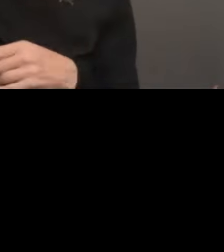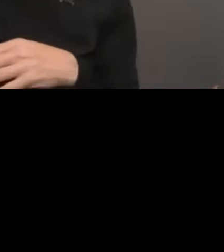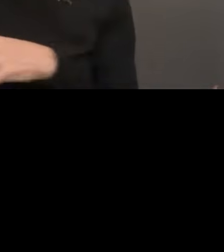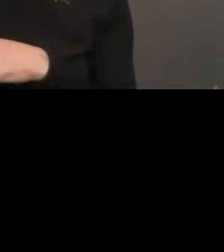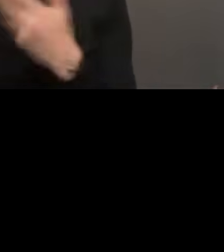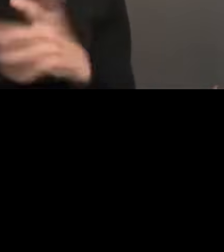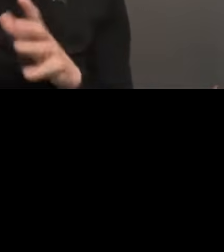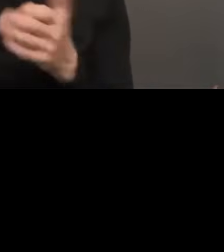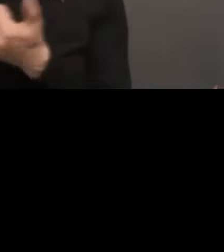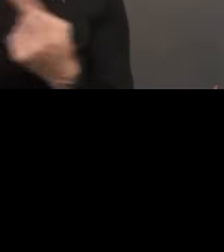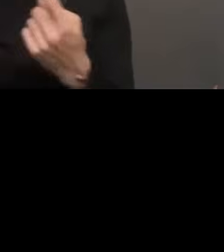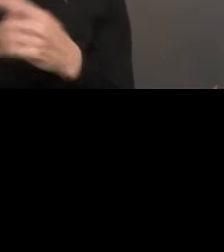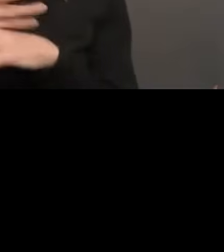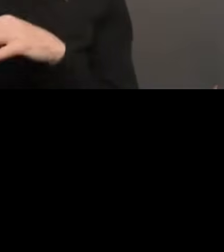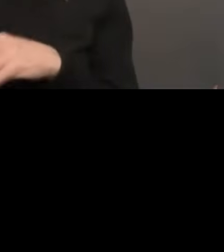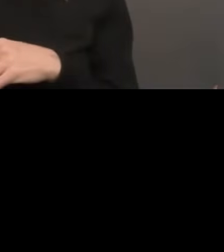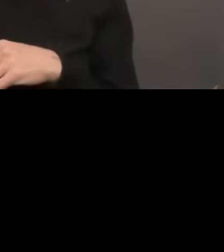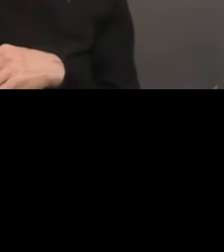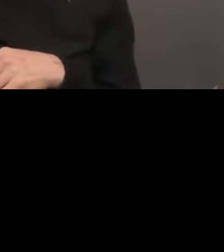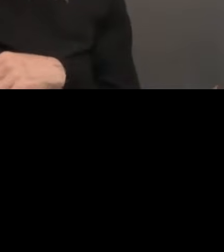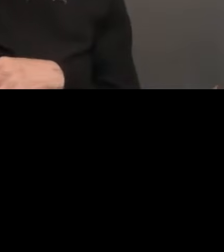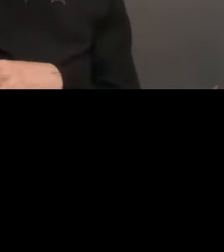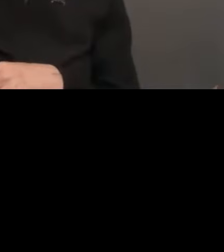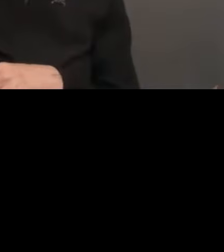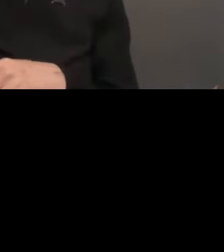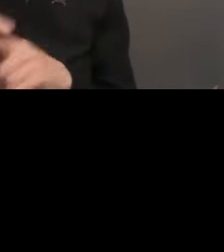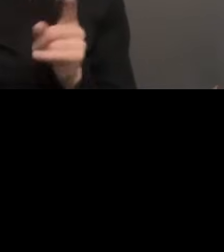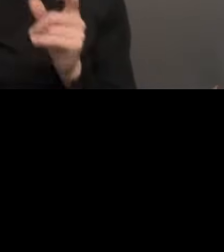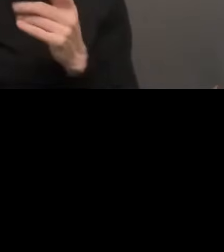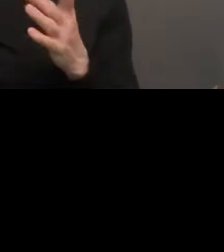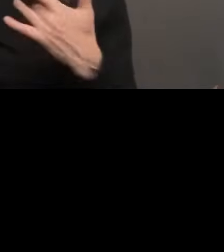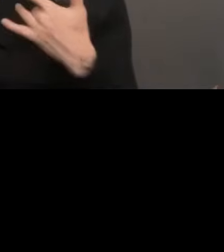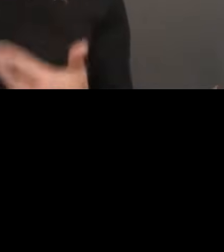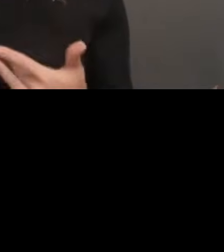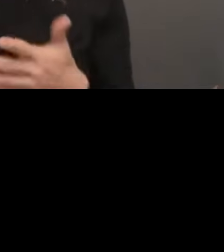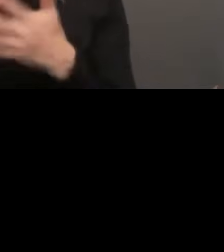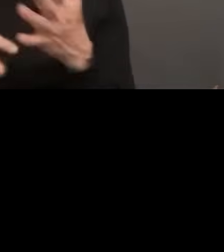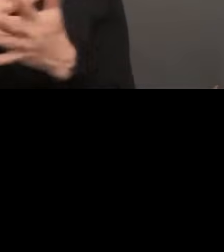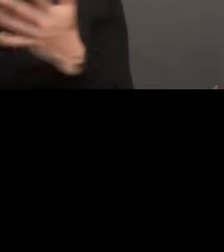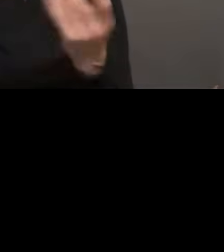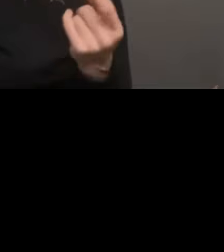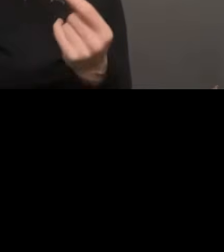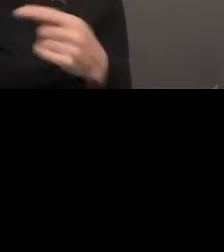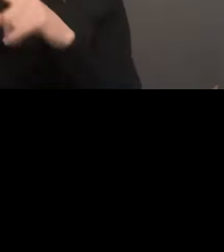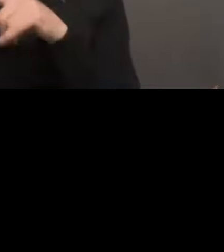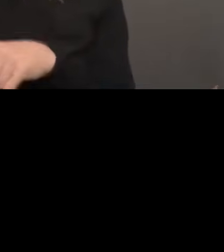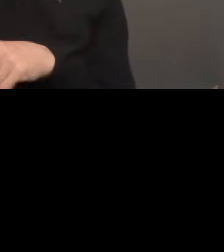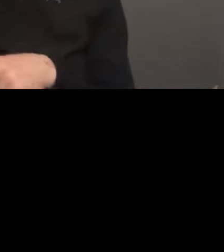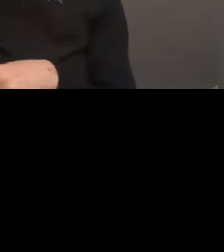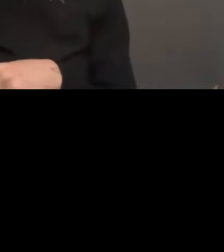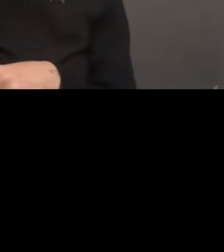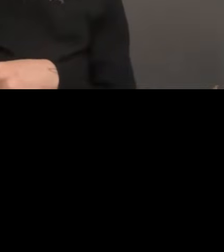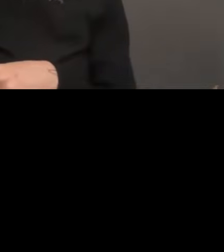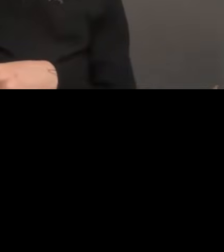air at 140 feet. But the most typical table that we relied on at Kizilburun